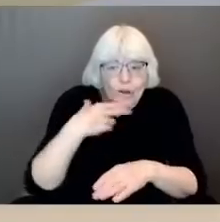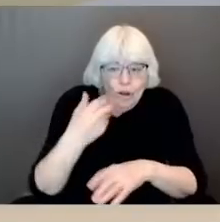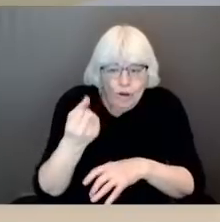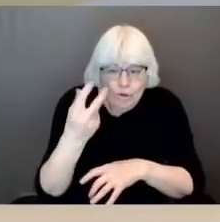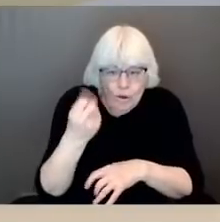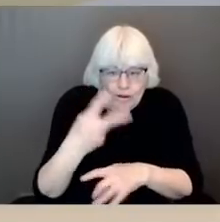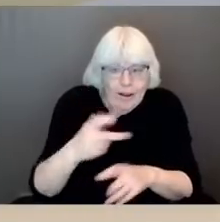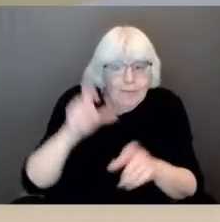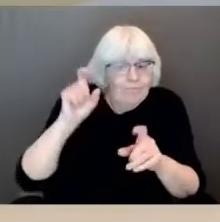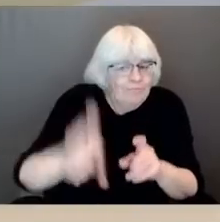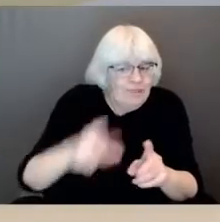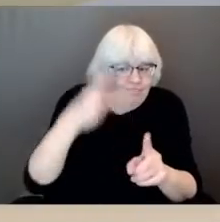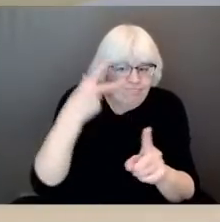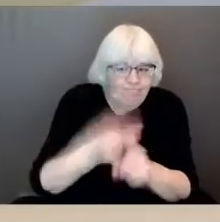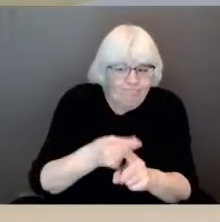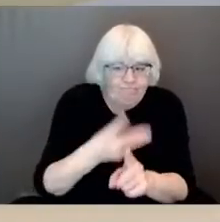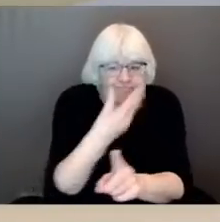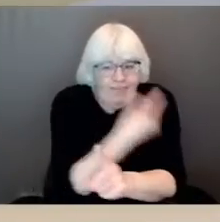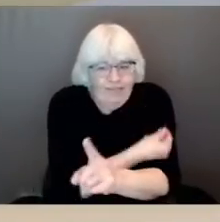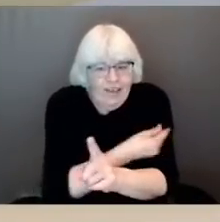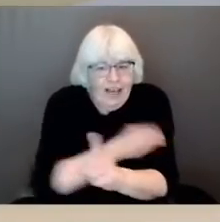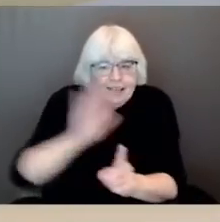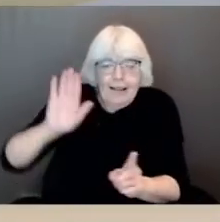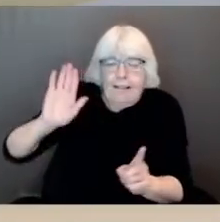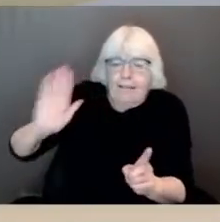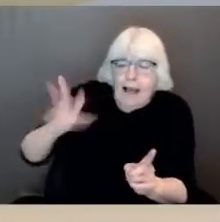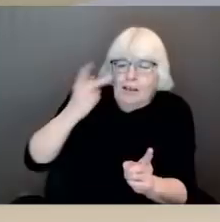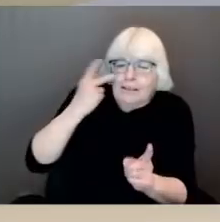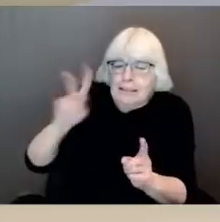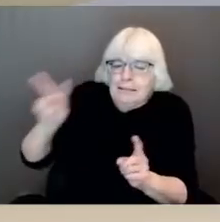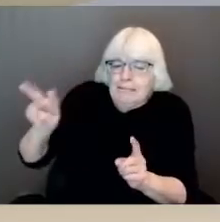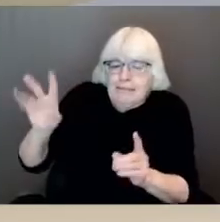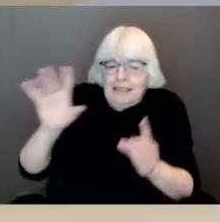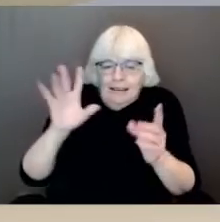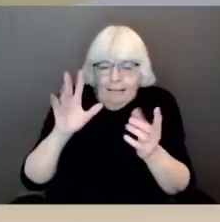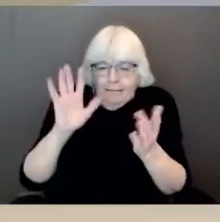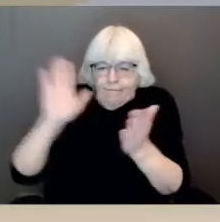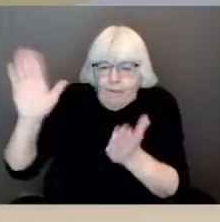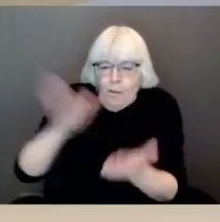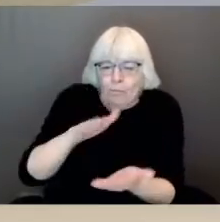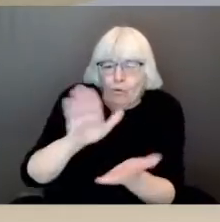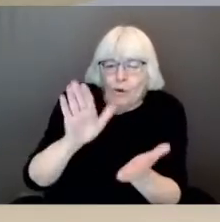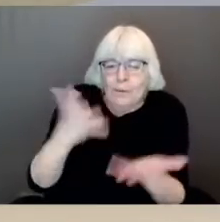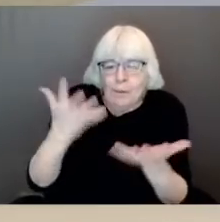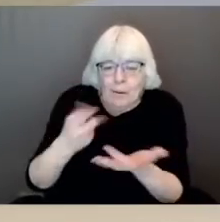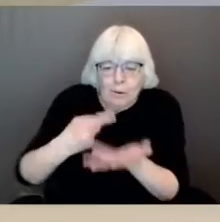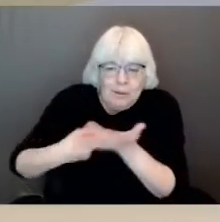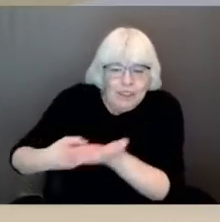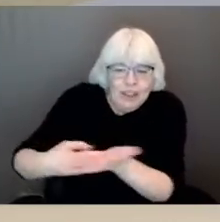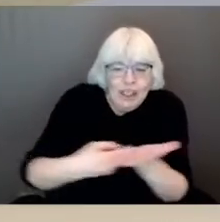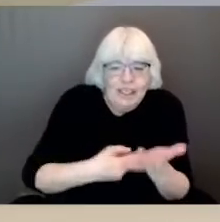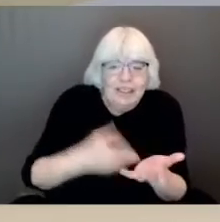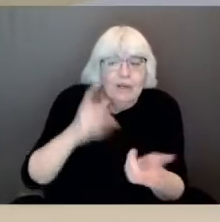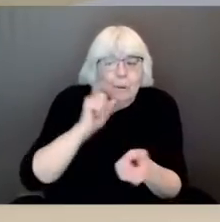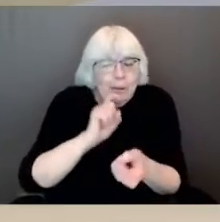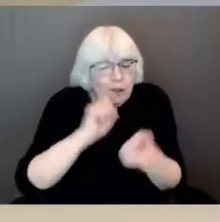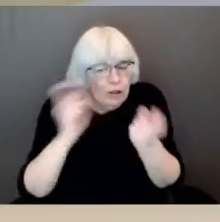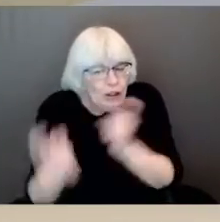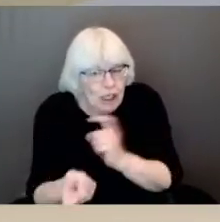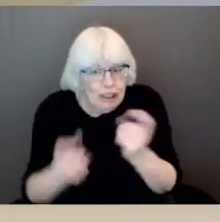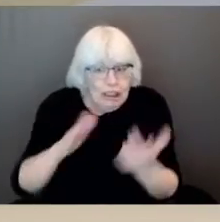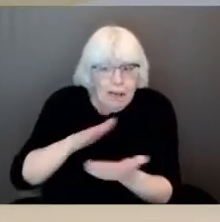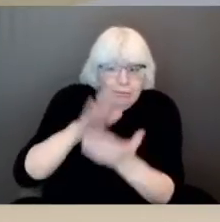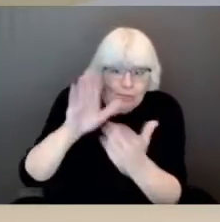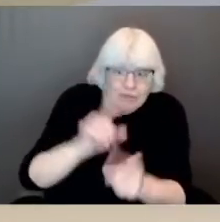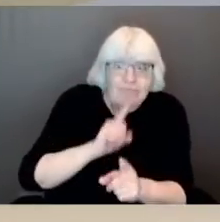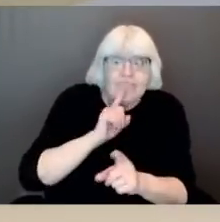are certainly having some discussions around that as well. So. And if that happens, we'd certainly give